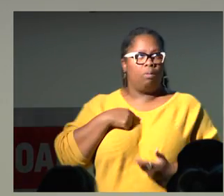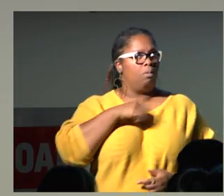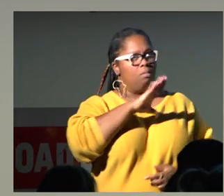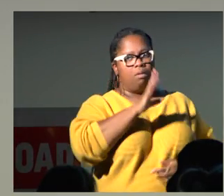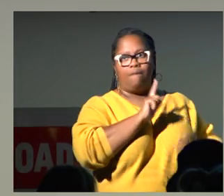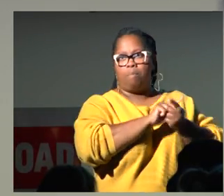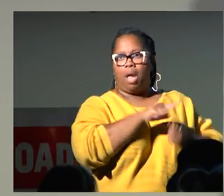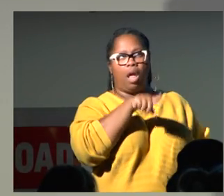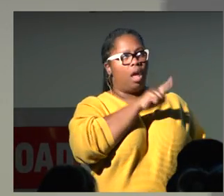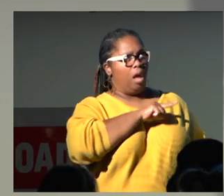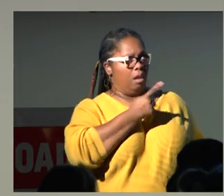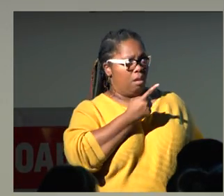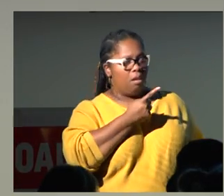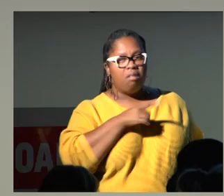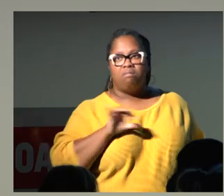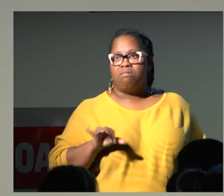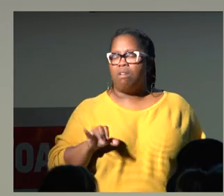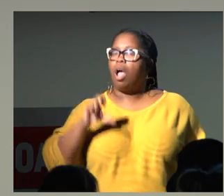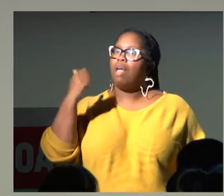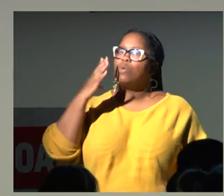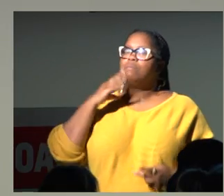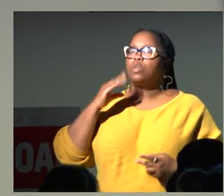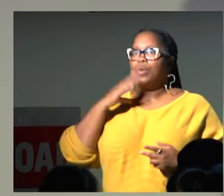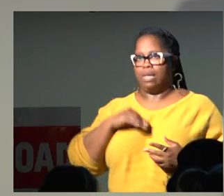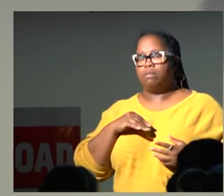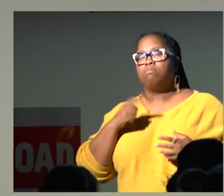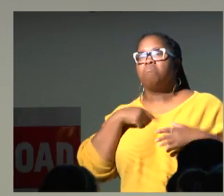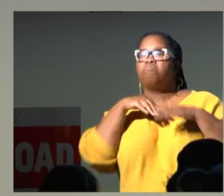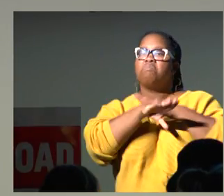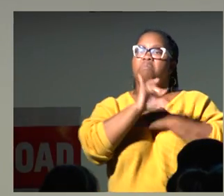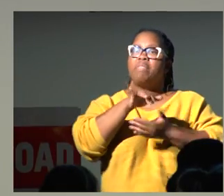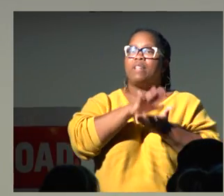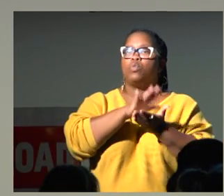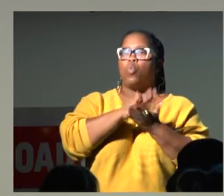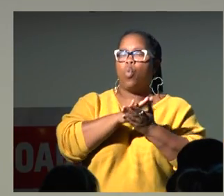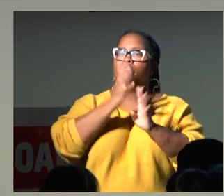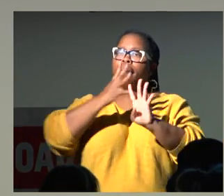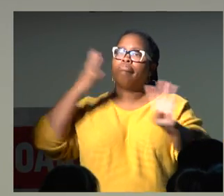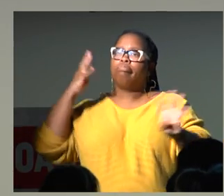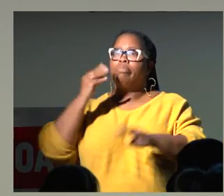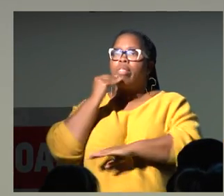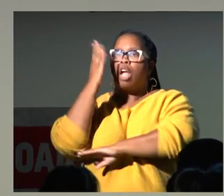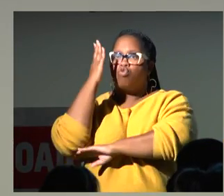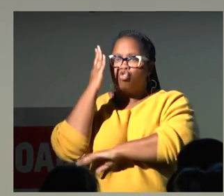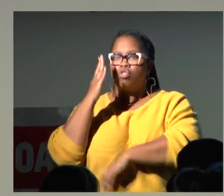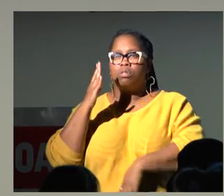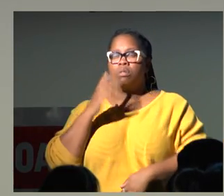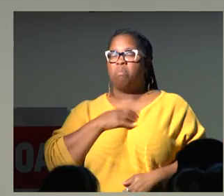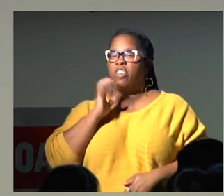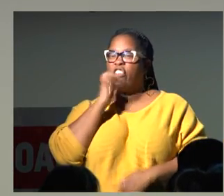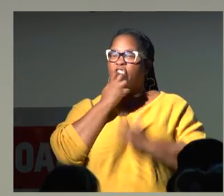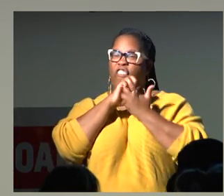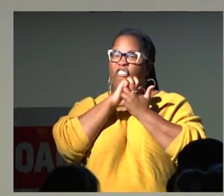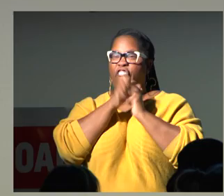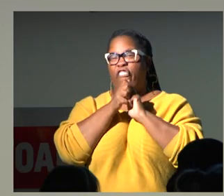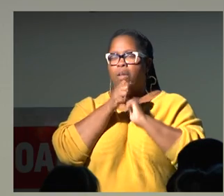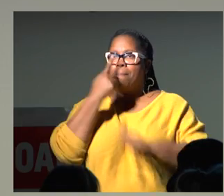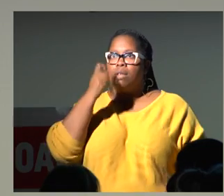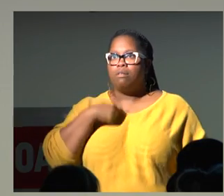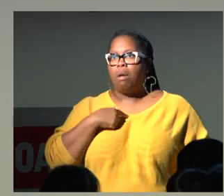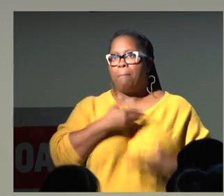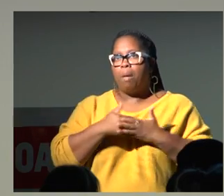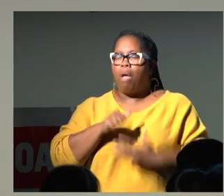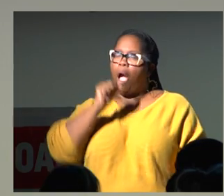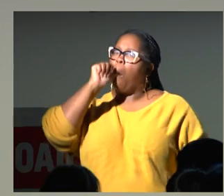people. There was another experience I had where I was in that school, in the lunch line, and I had jacked up teeth because you sucked my thumb as a